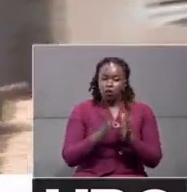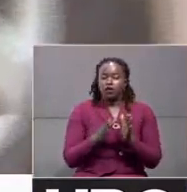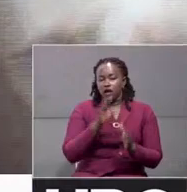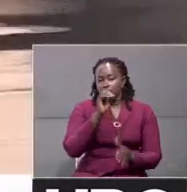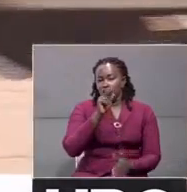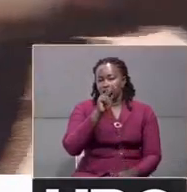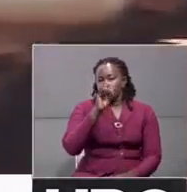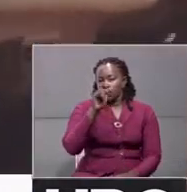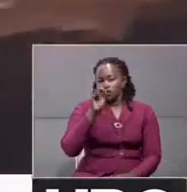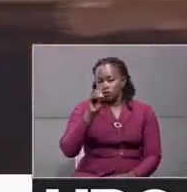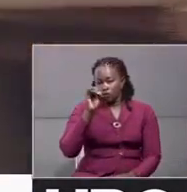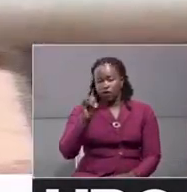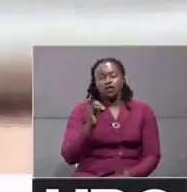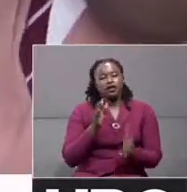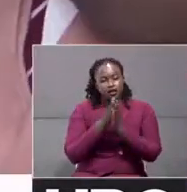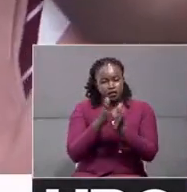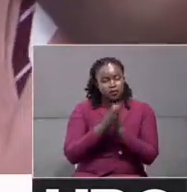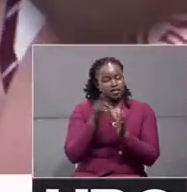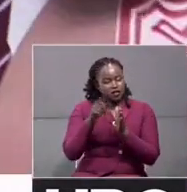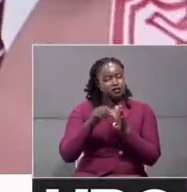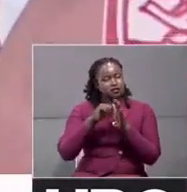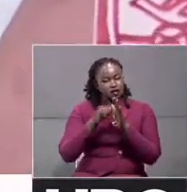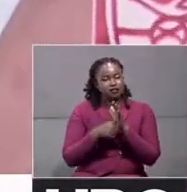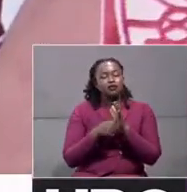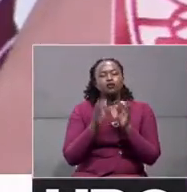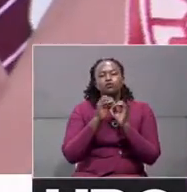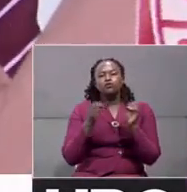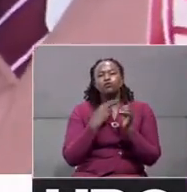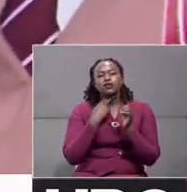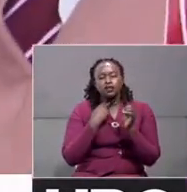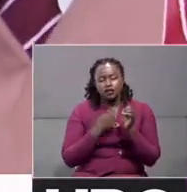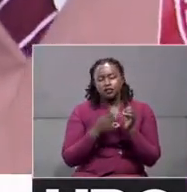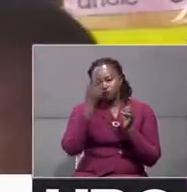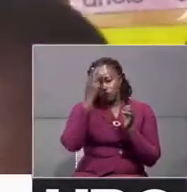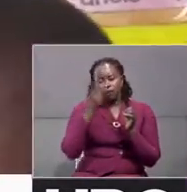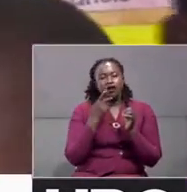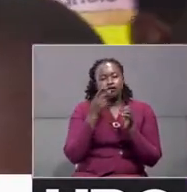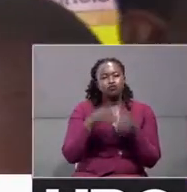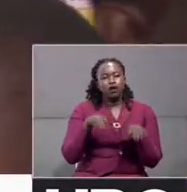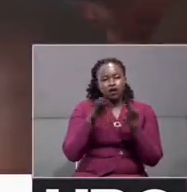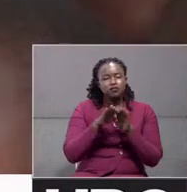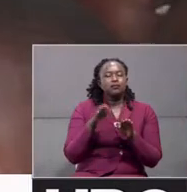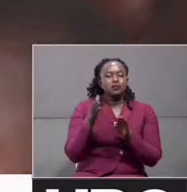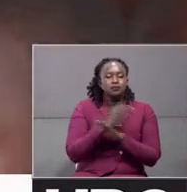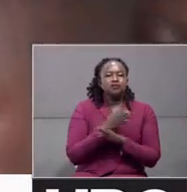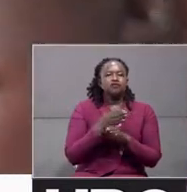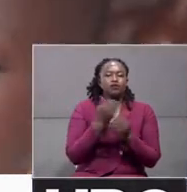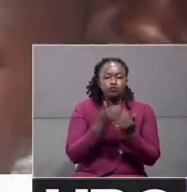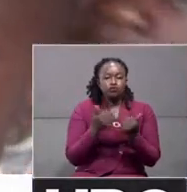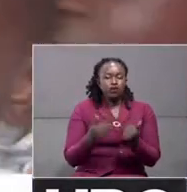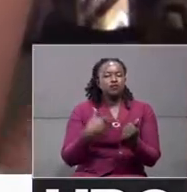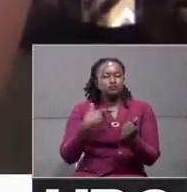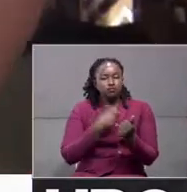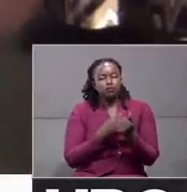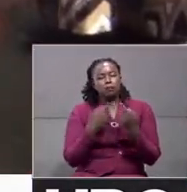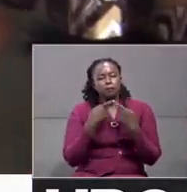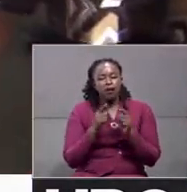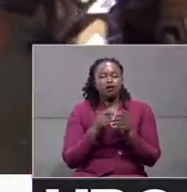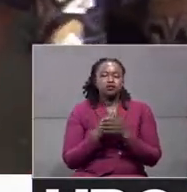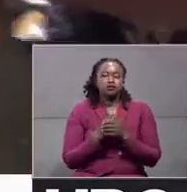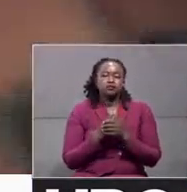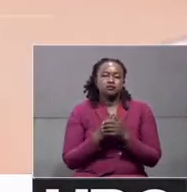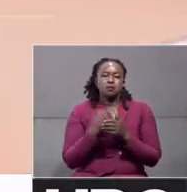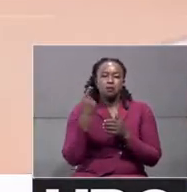Okitoy explains that in this case, there is no need for parents' consent before their children are vaccinated, but rather they are